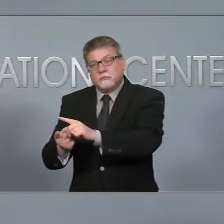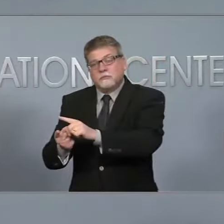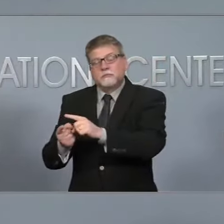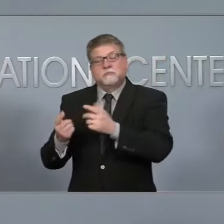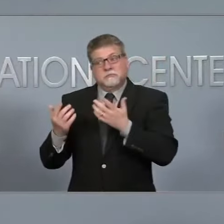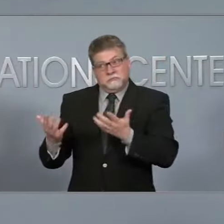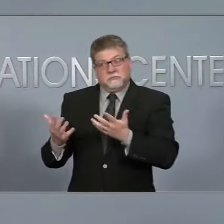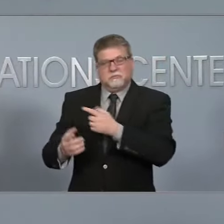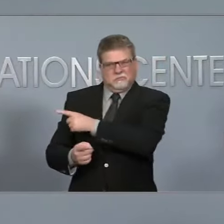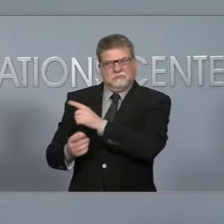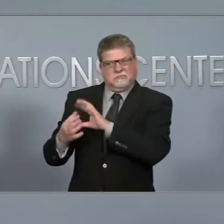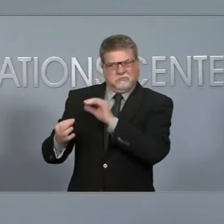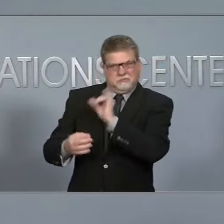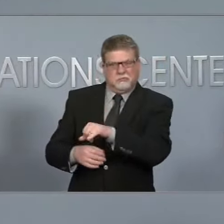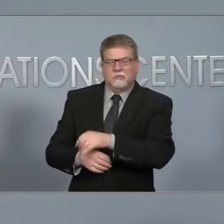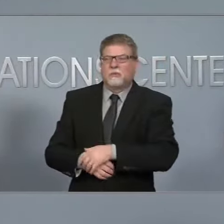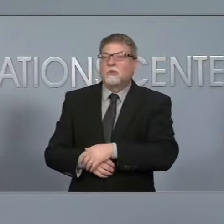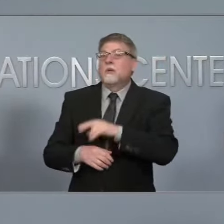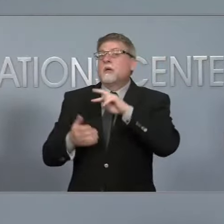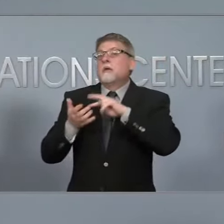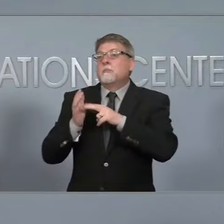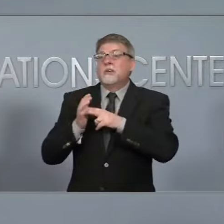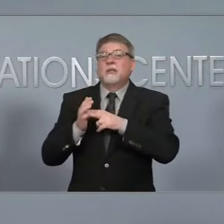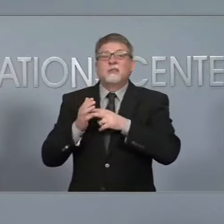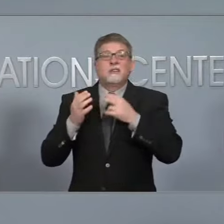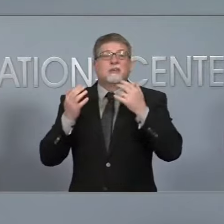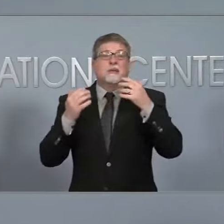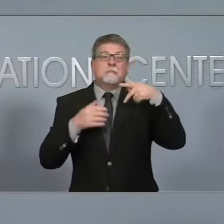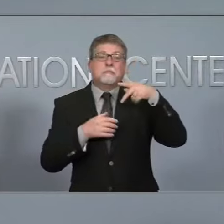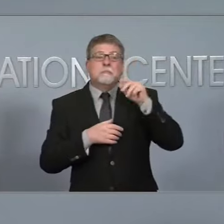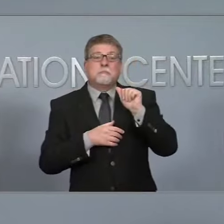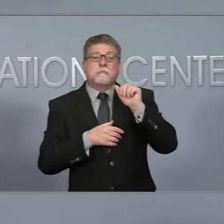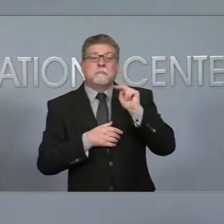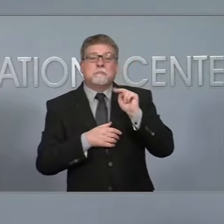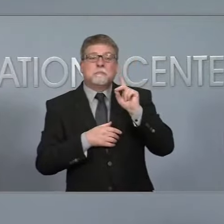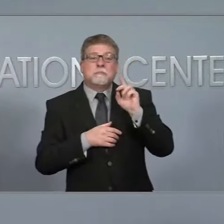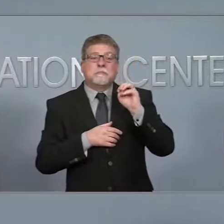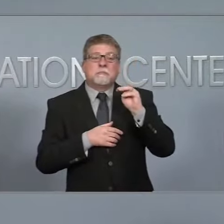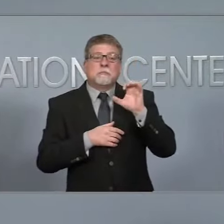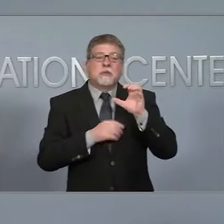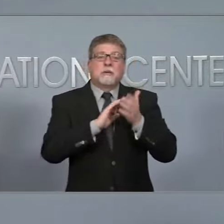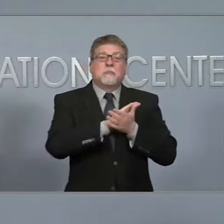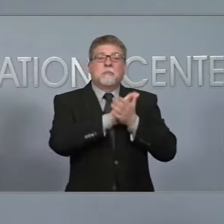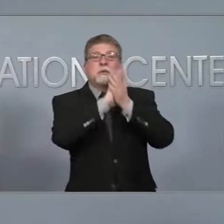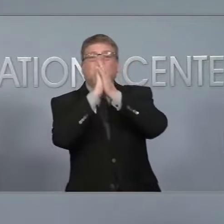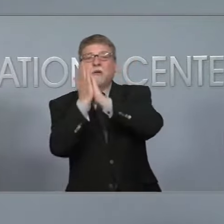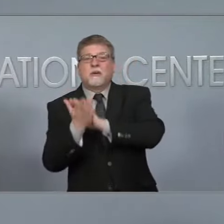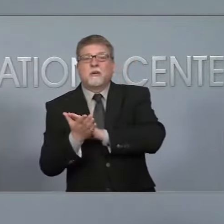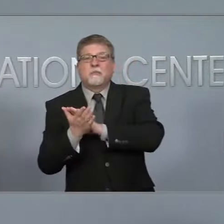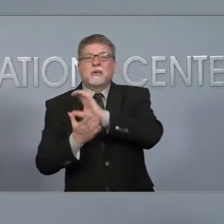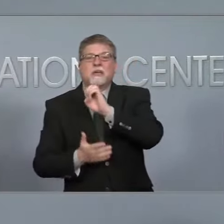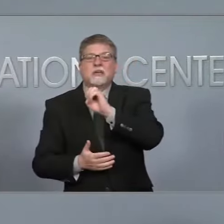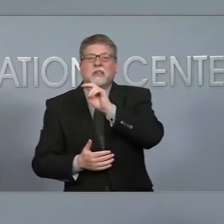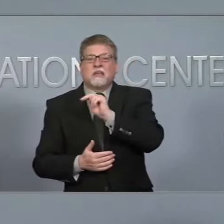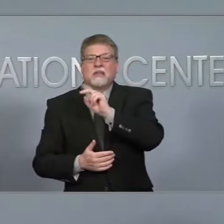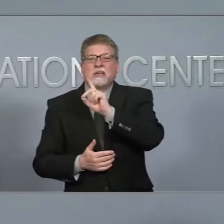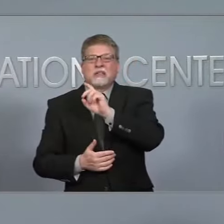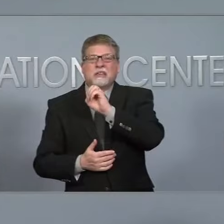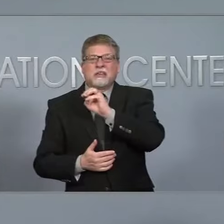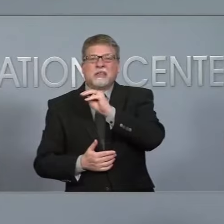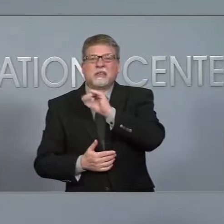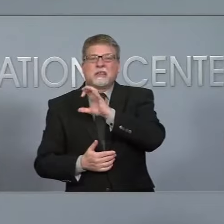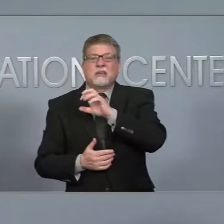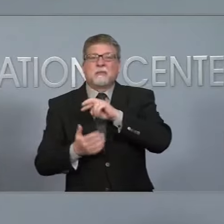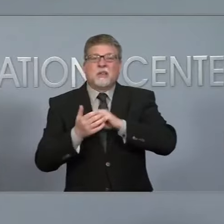starting to enter an endemic phase? What is your team really saying about that? Well, I'm going to leave that to the Secretary